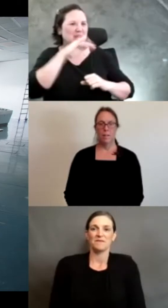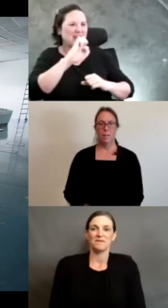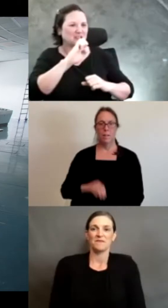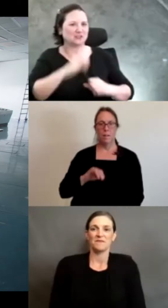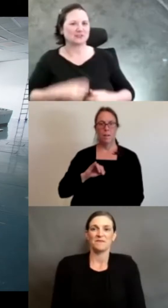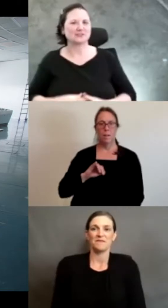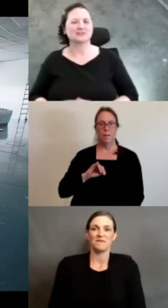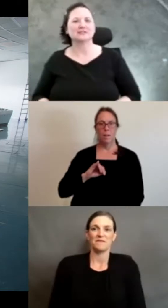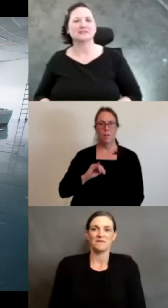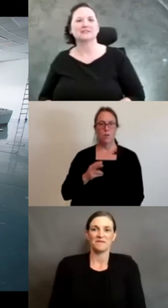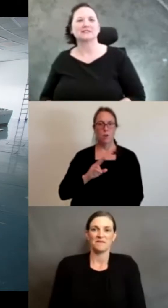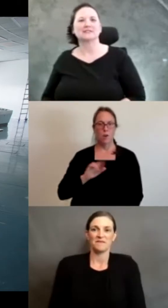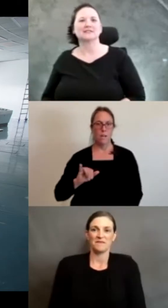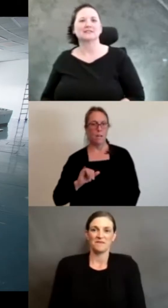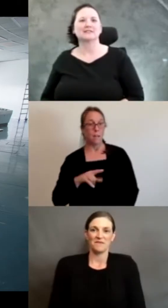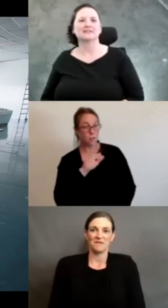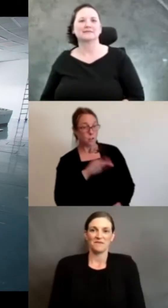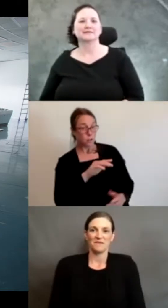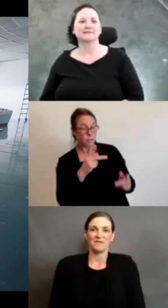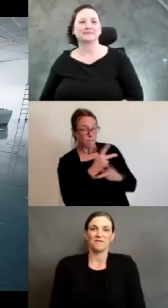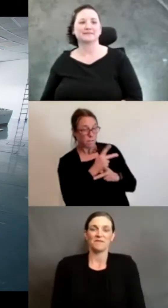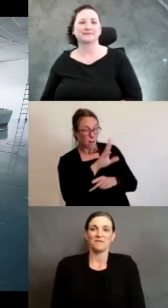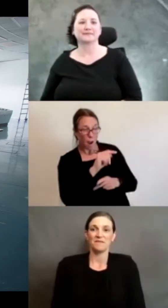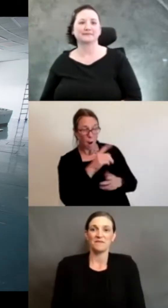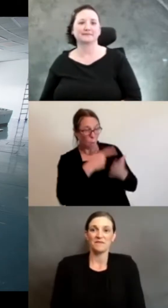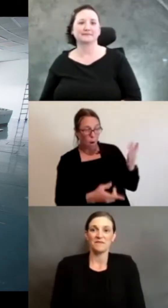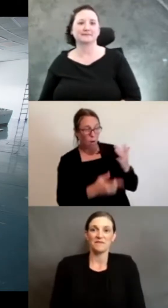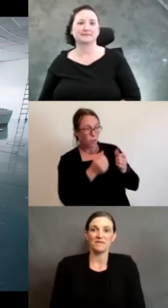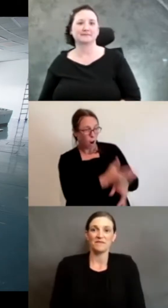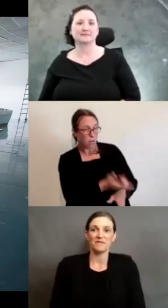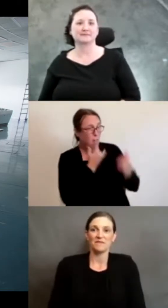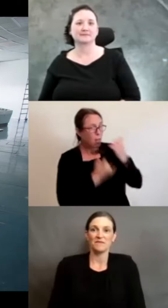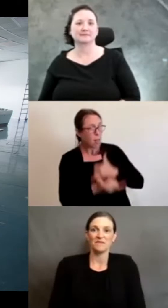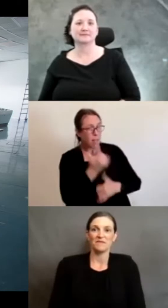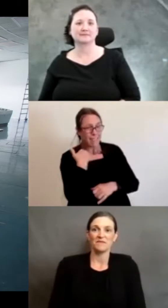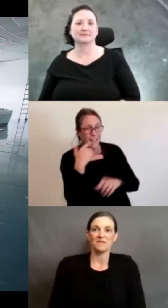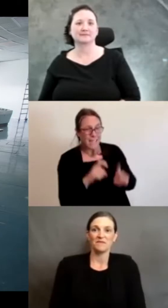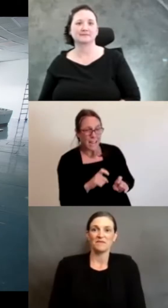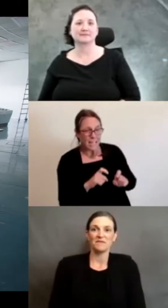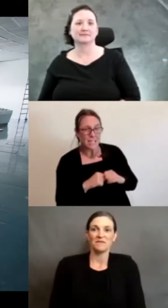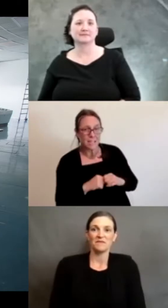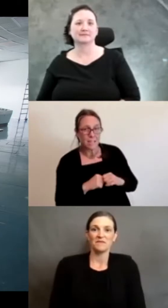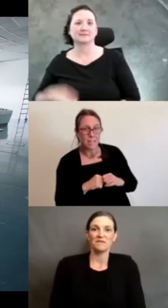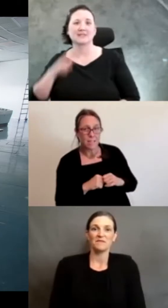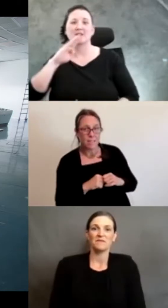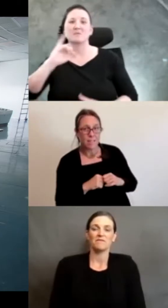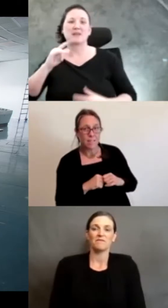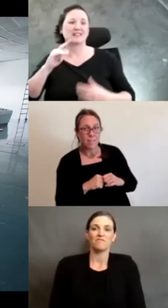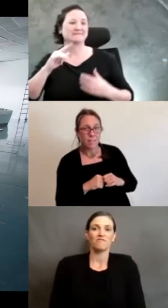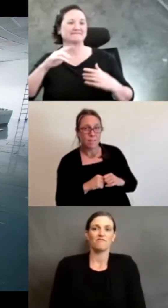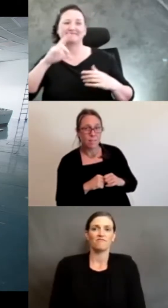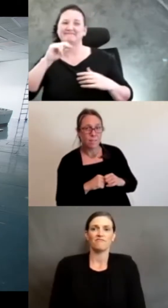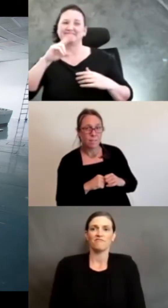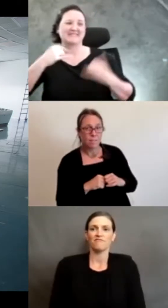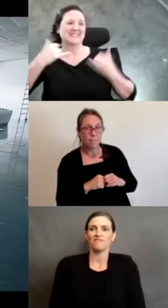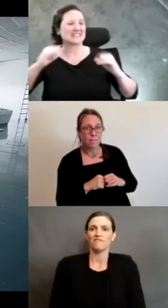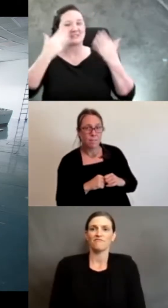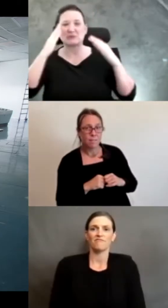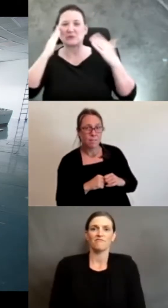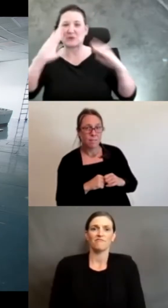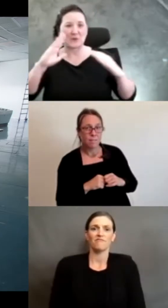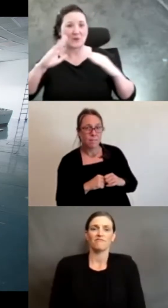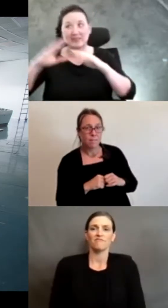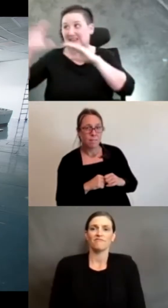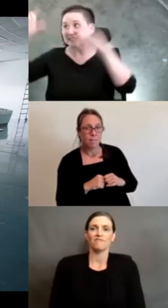last test? No, we're still not sure what caused that. The satellite links were clean. Hey, did you add the